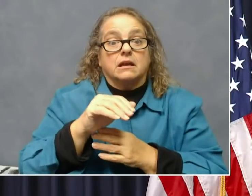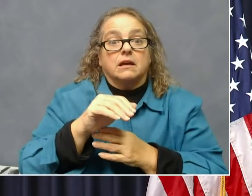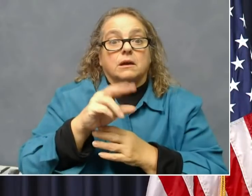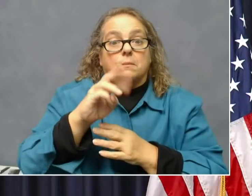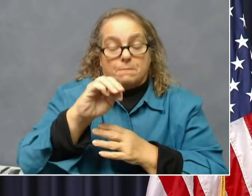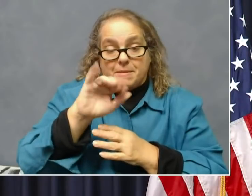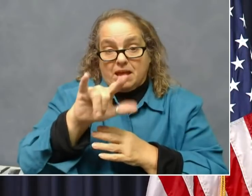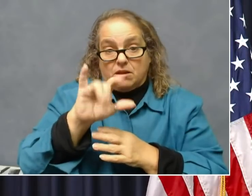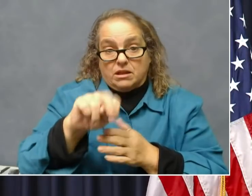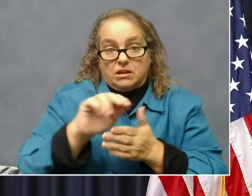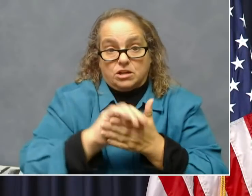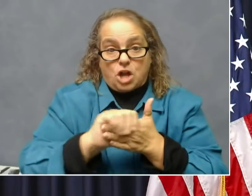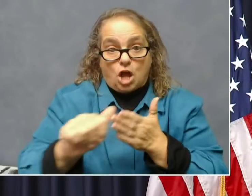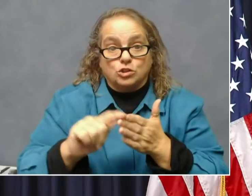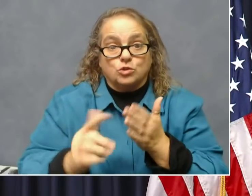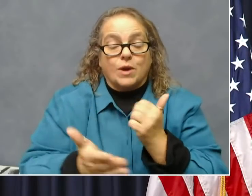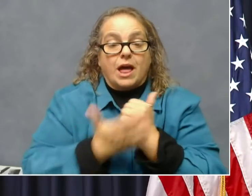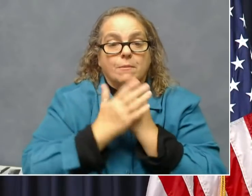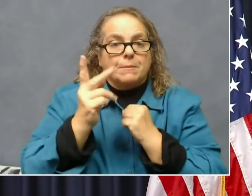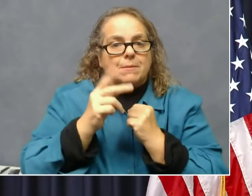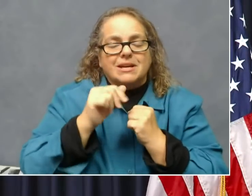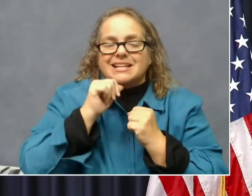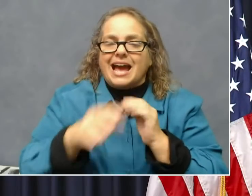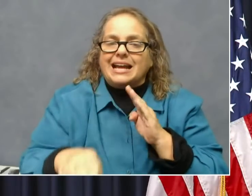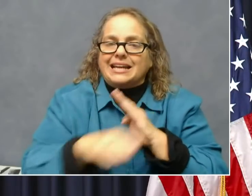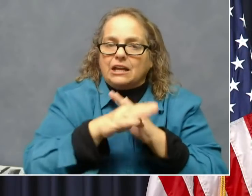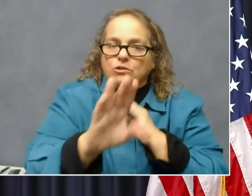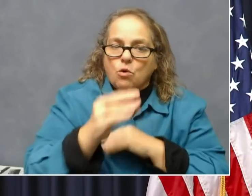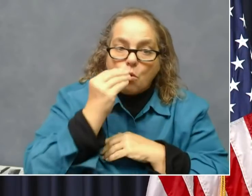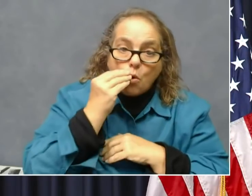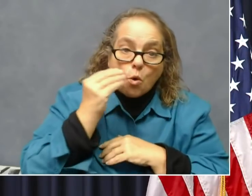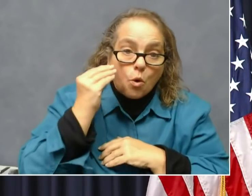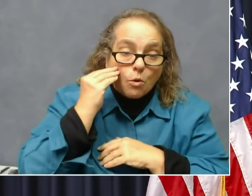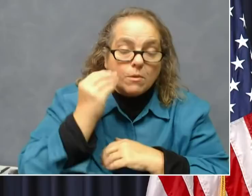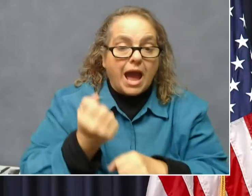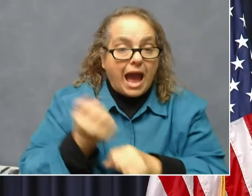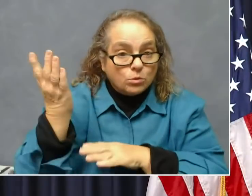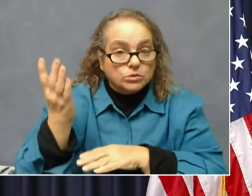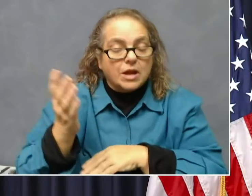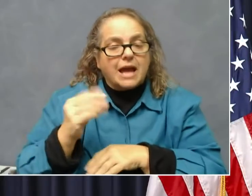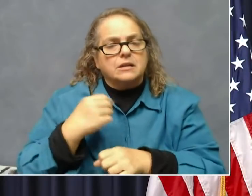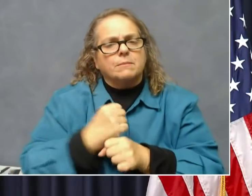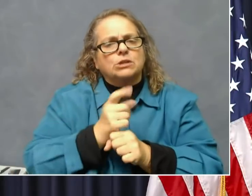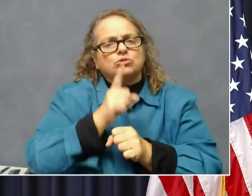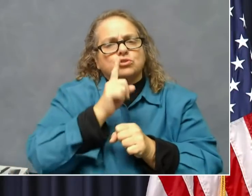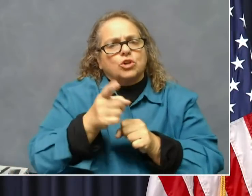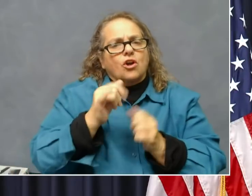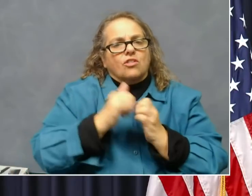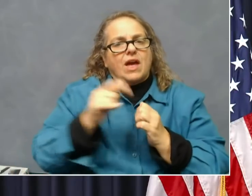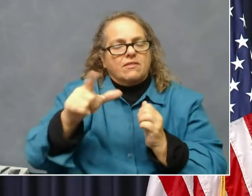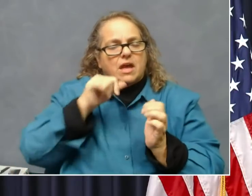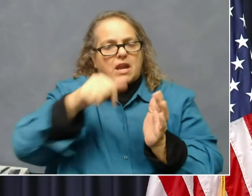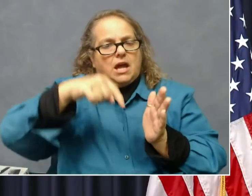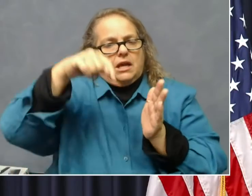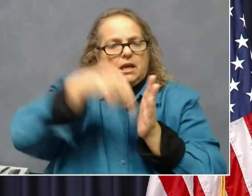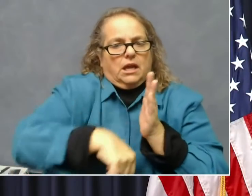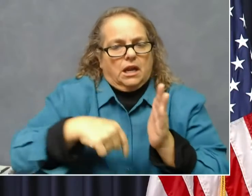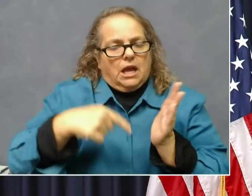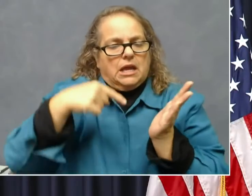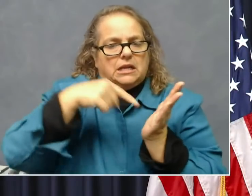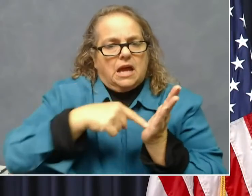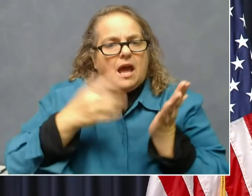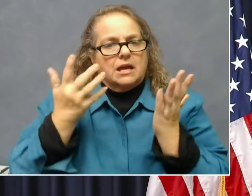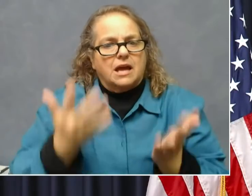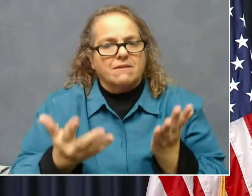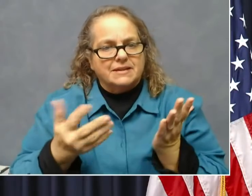didn't kicked out of their home, and to make sure that they didn't emerge from this pandemic with significant